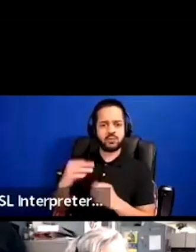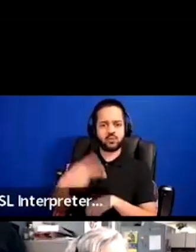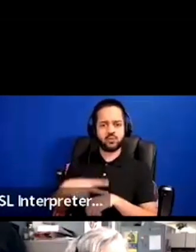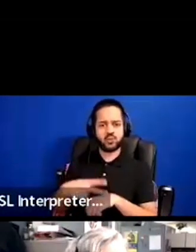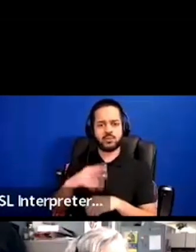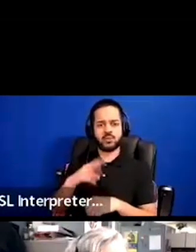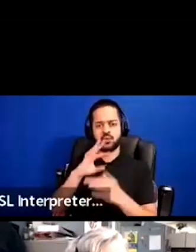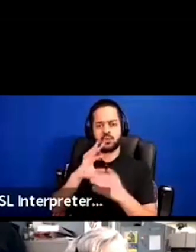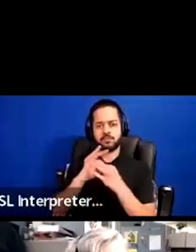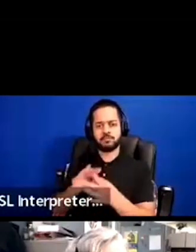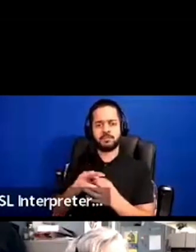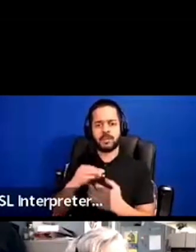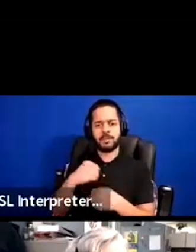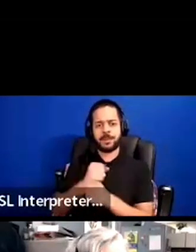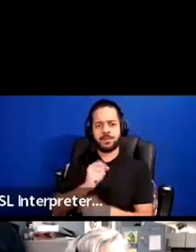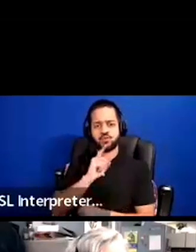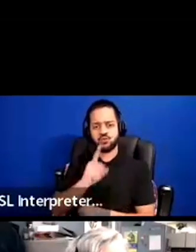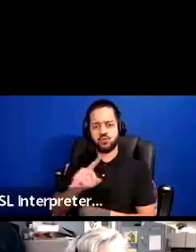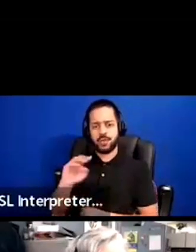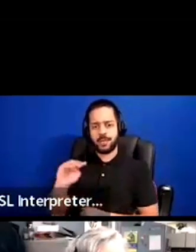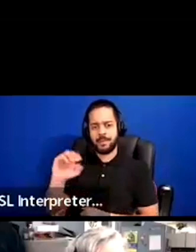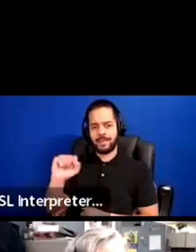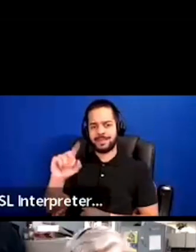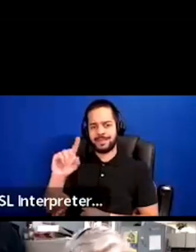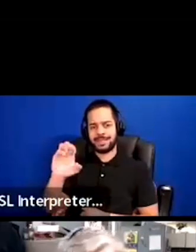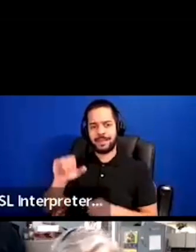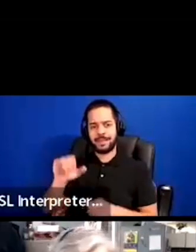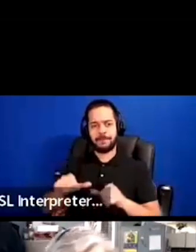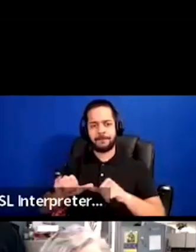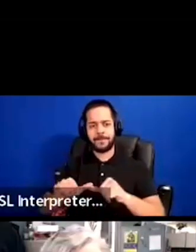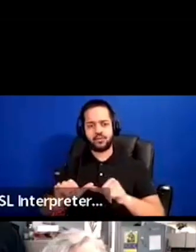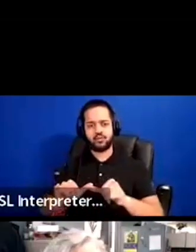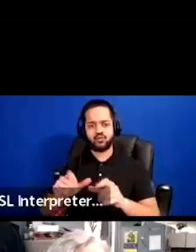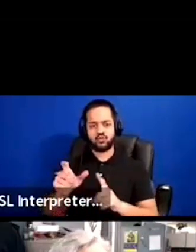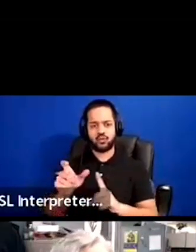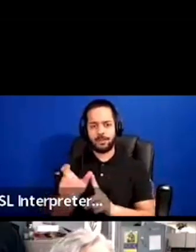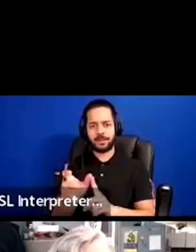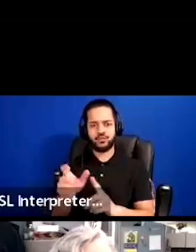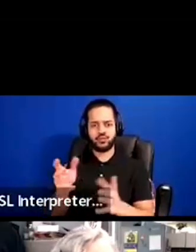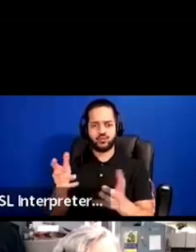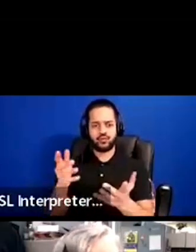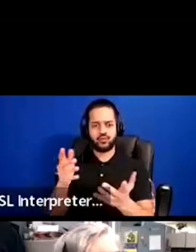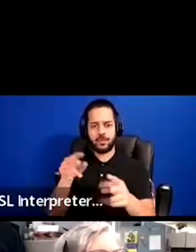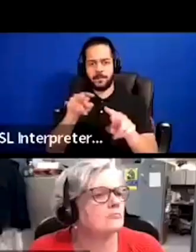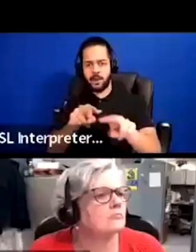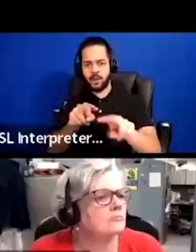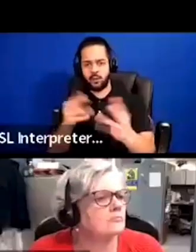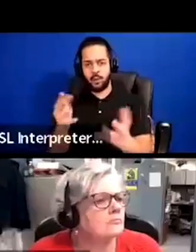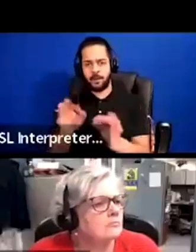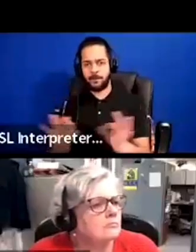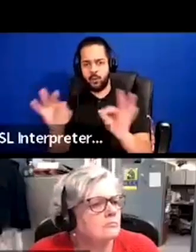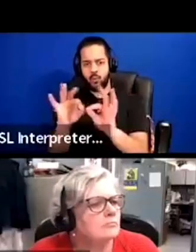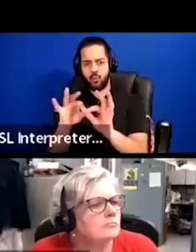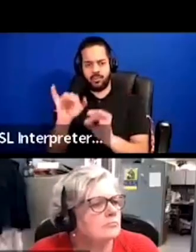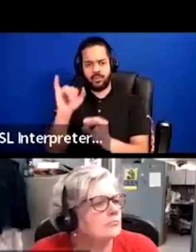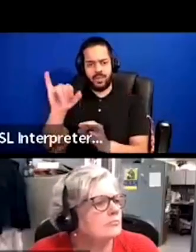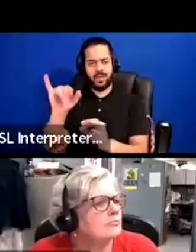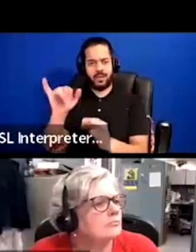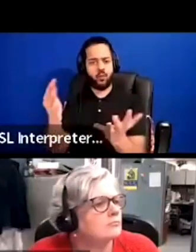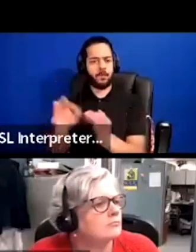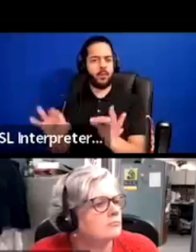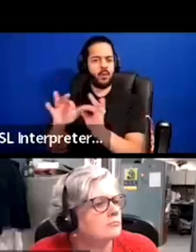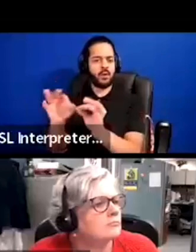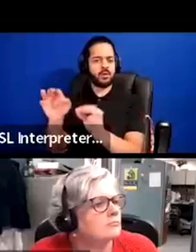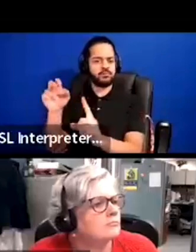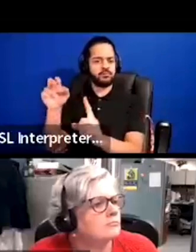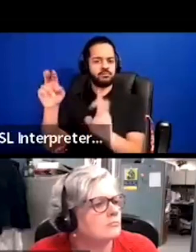about making sure that MSDE is measuring or monitoring what's important. I just wanted to,